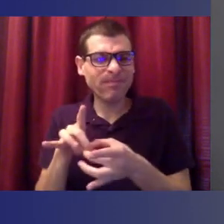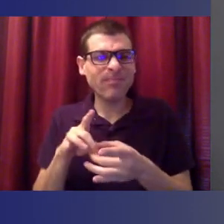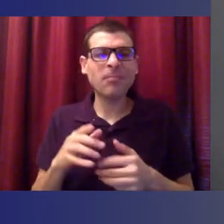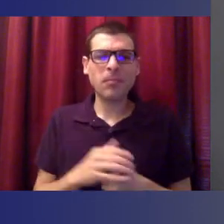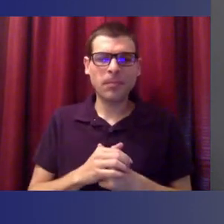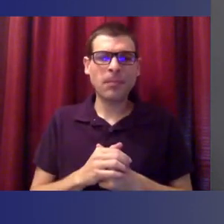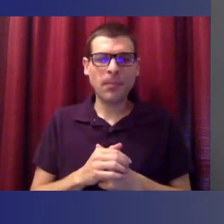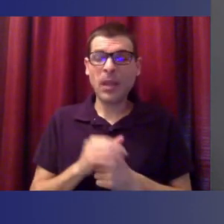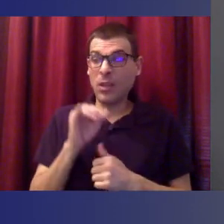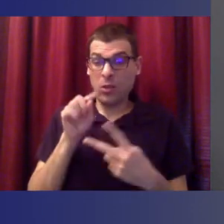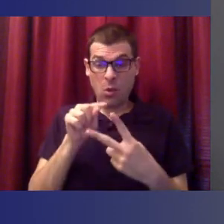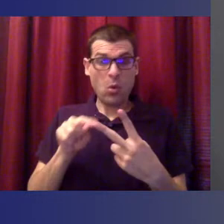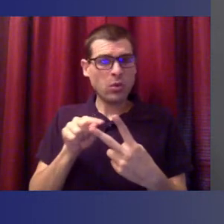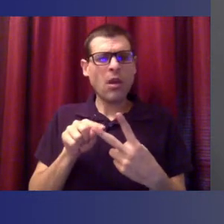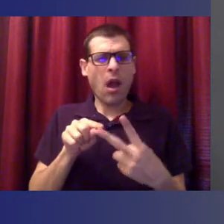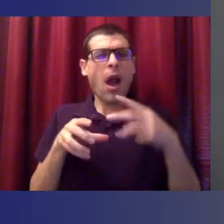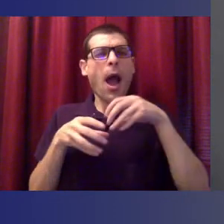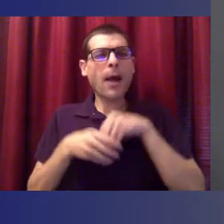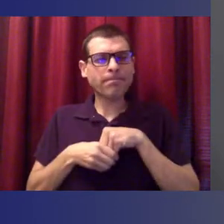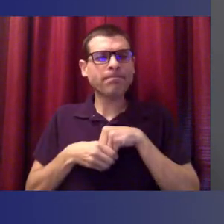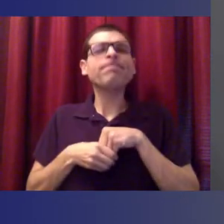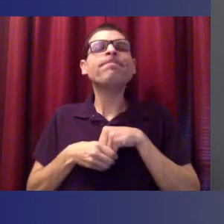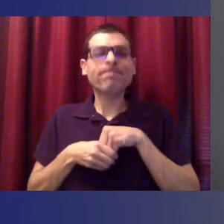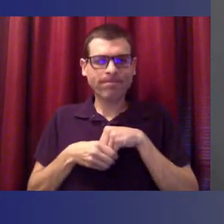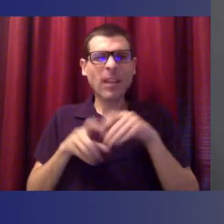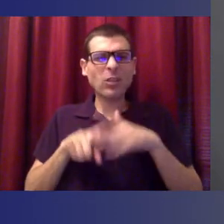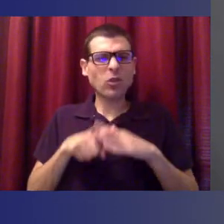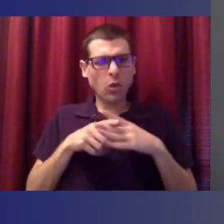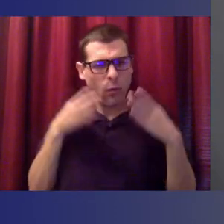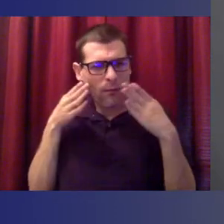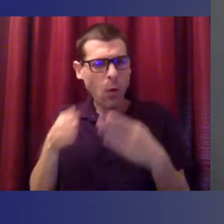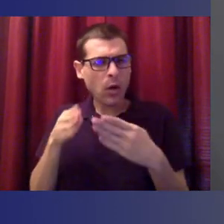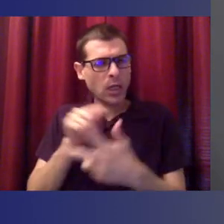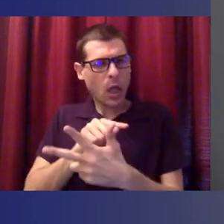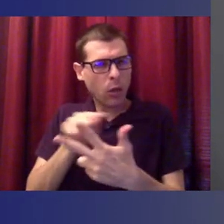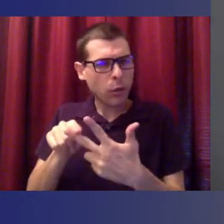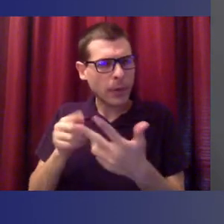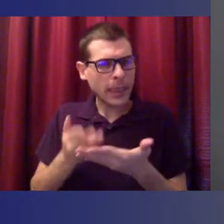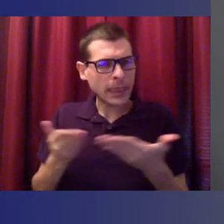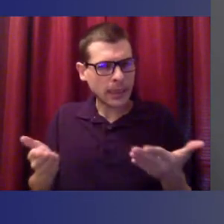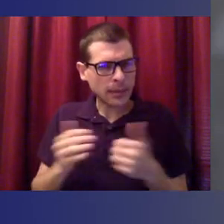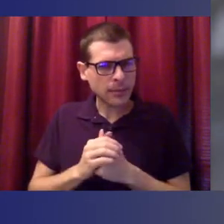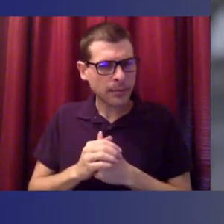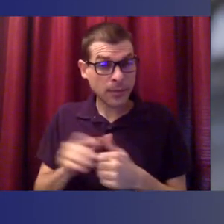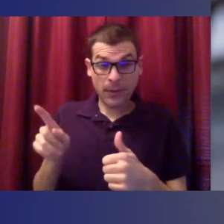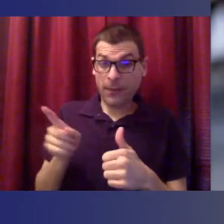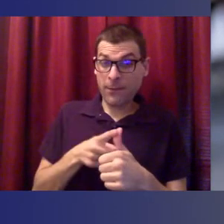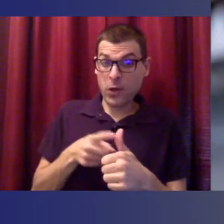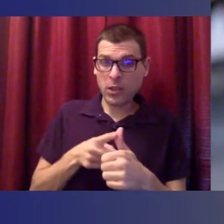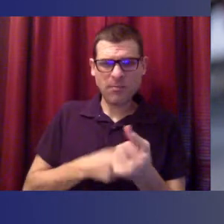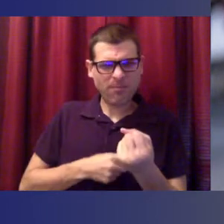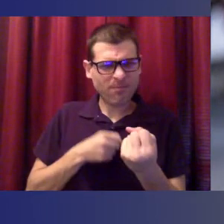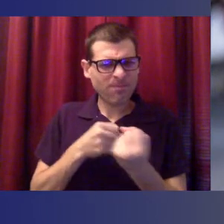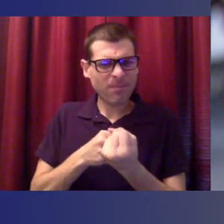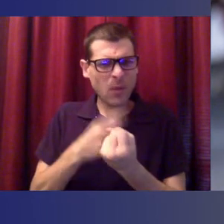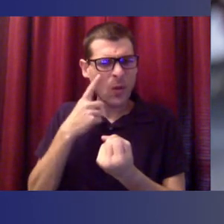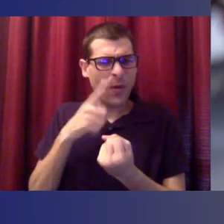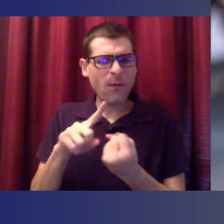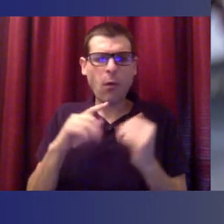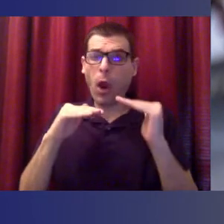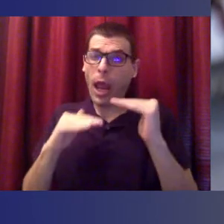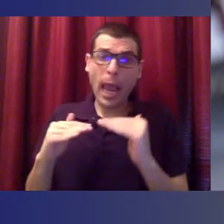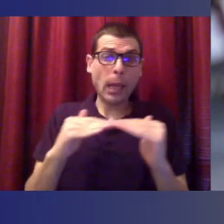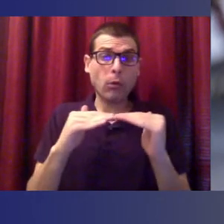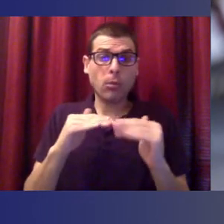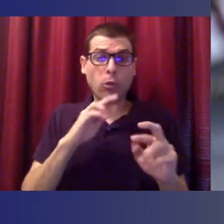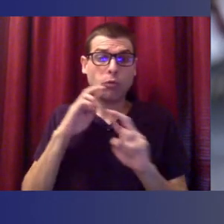me into the next year, with a focus on three particular areas. First, I'll continue to advocate for an equitable